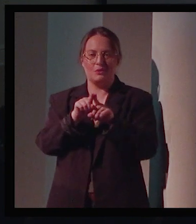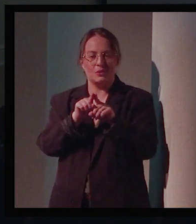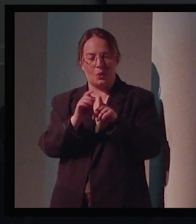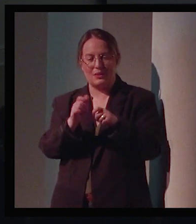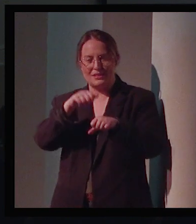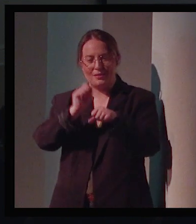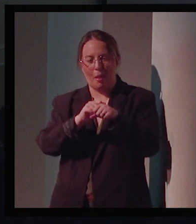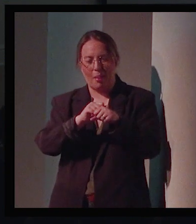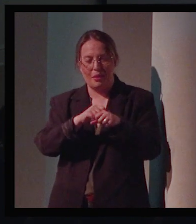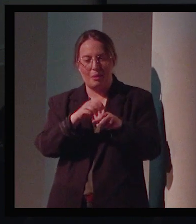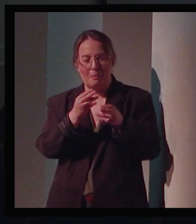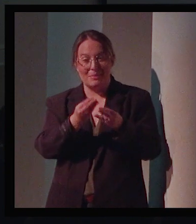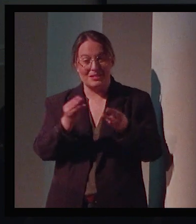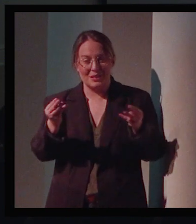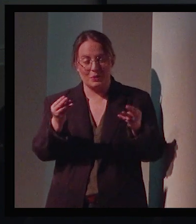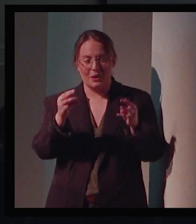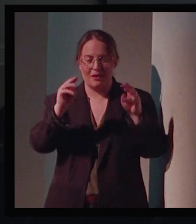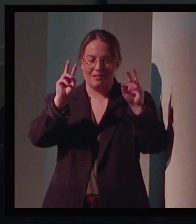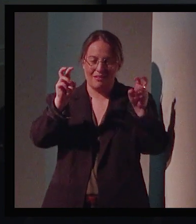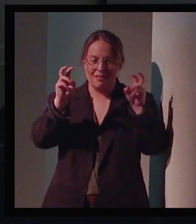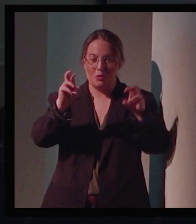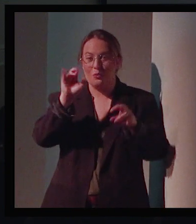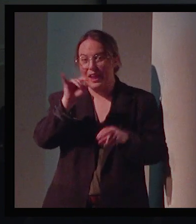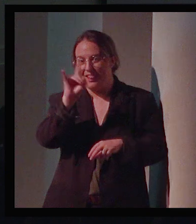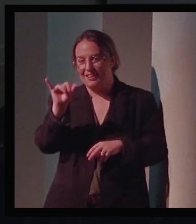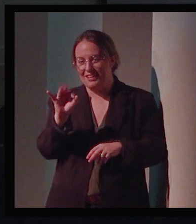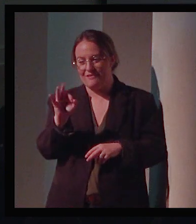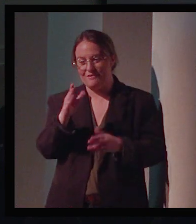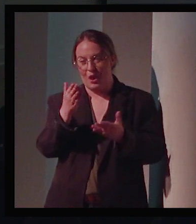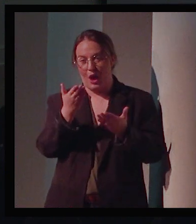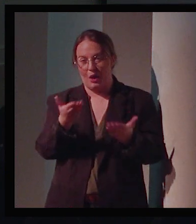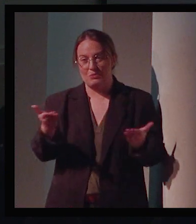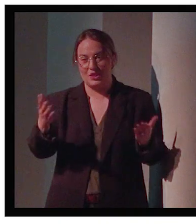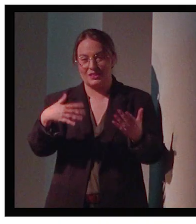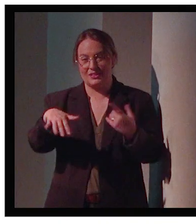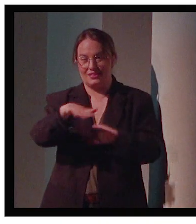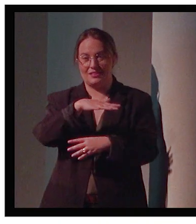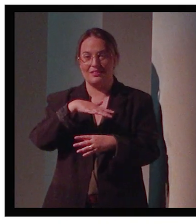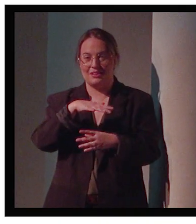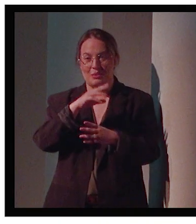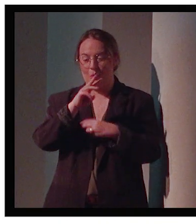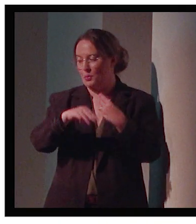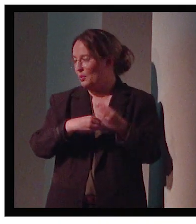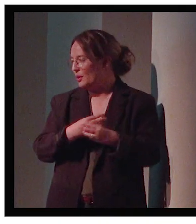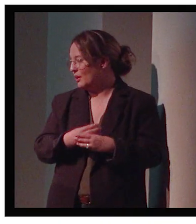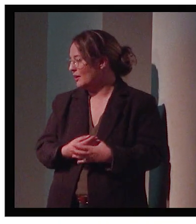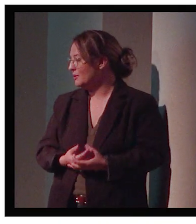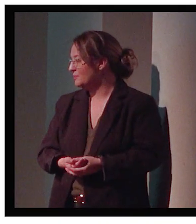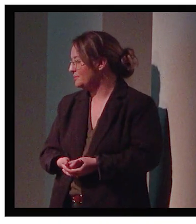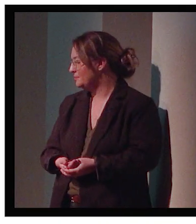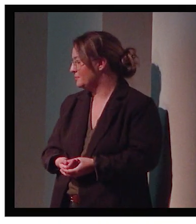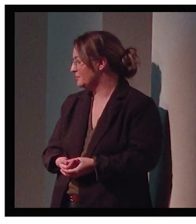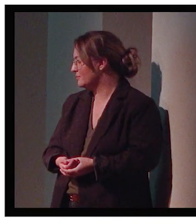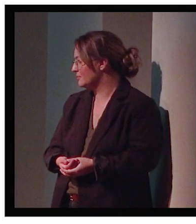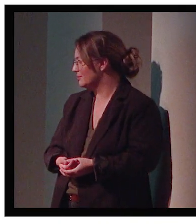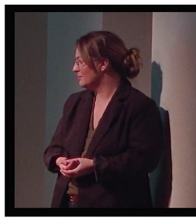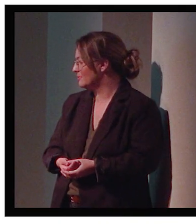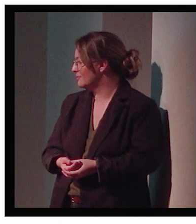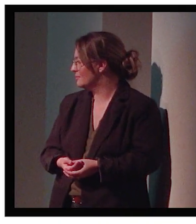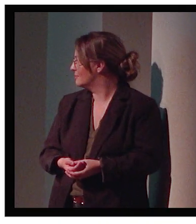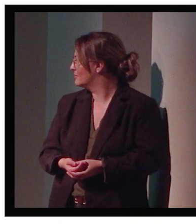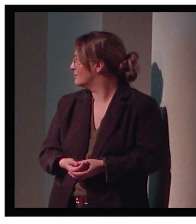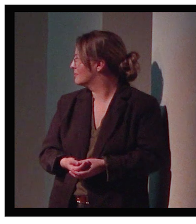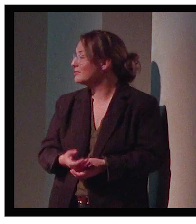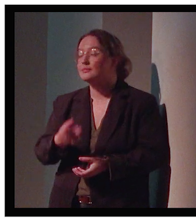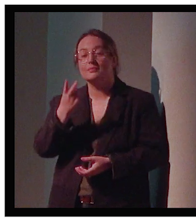solid material reality of objects in the world. And here we see how he captured the village of Gardanne in